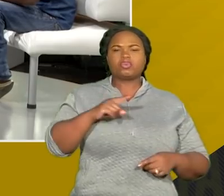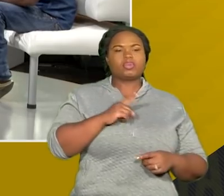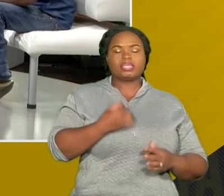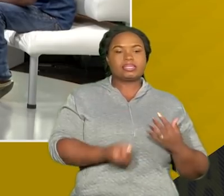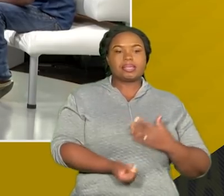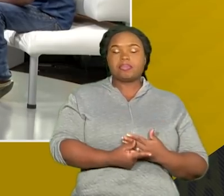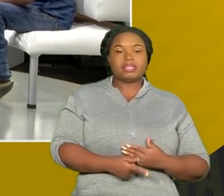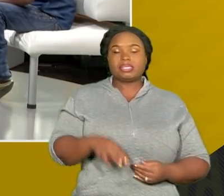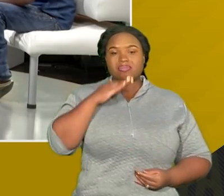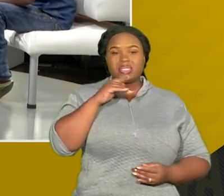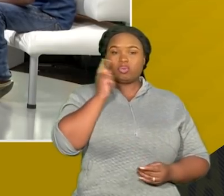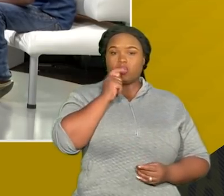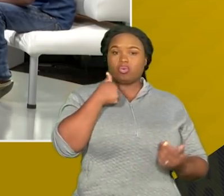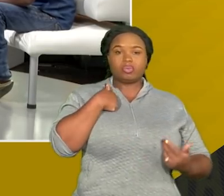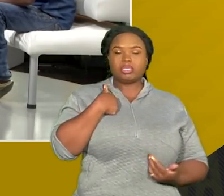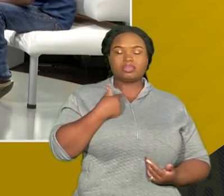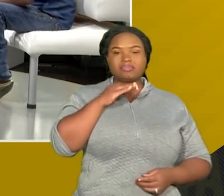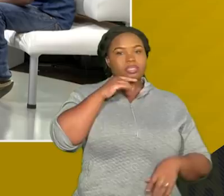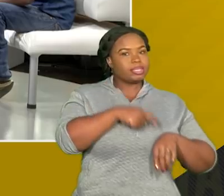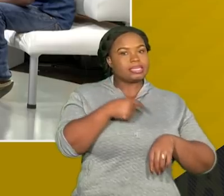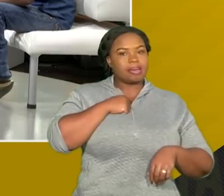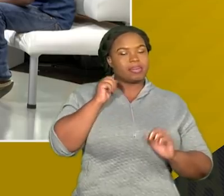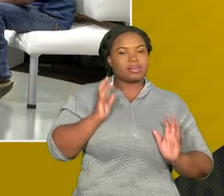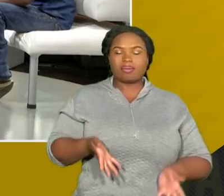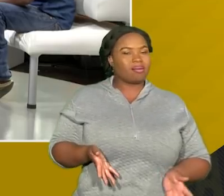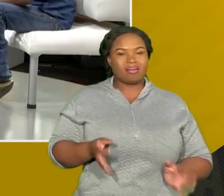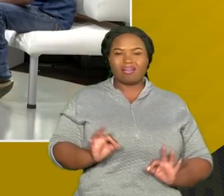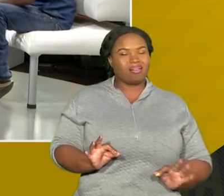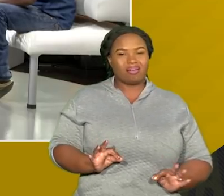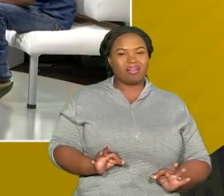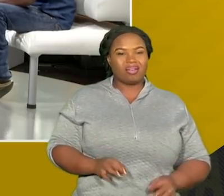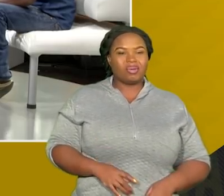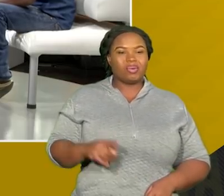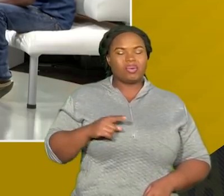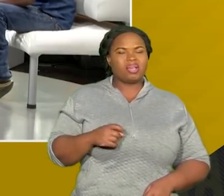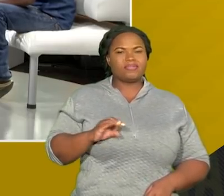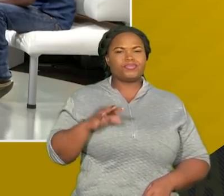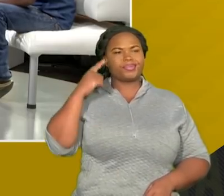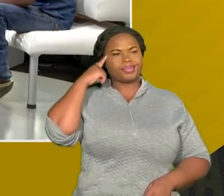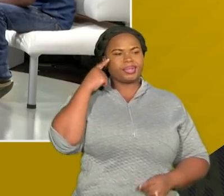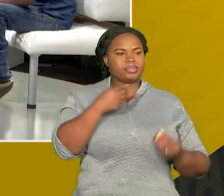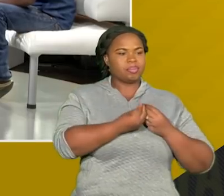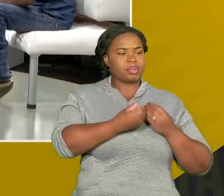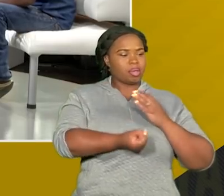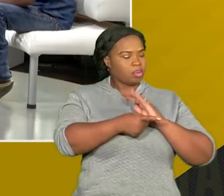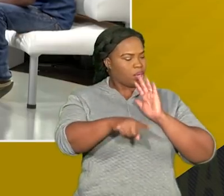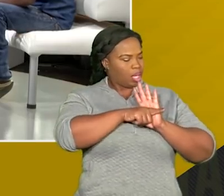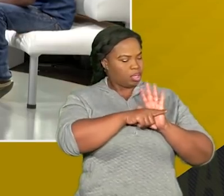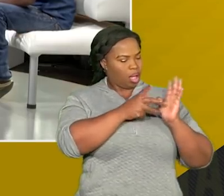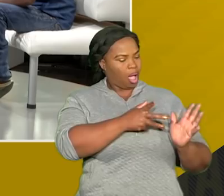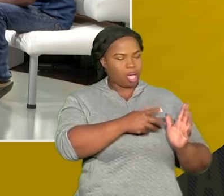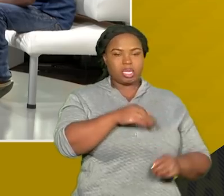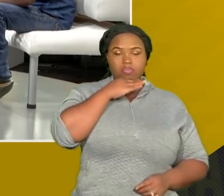like konumunto suke glowing. It's not your time yet. You're going through a phase. But if manje sesicabanga ukuthi if izinto zami zingapopi